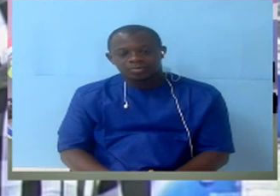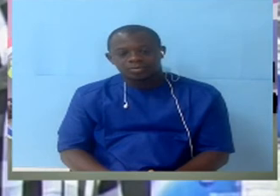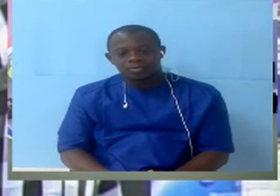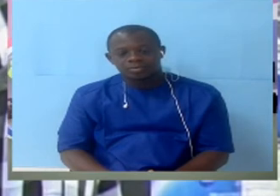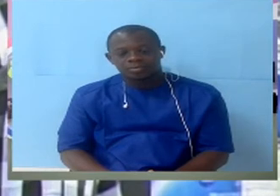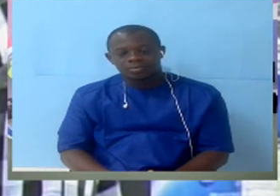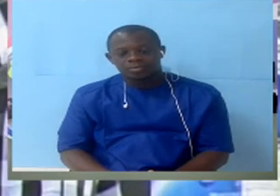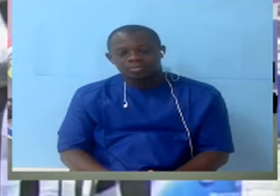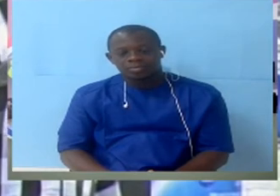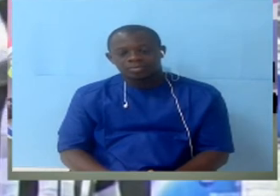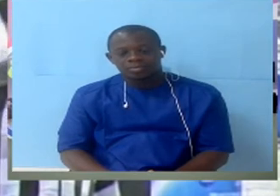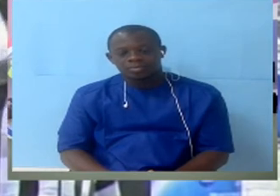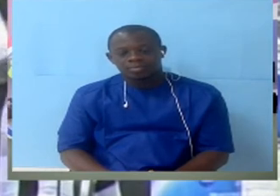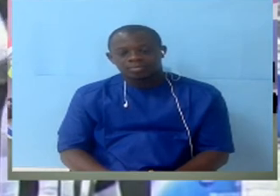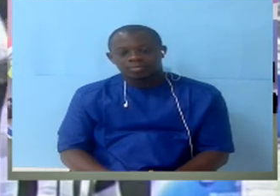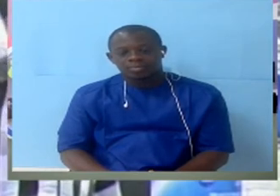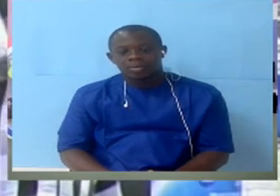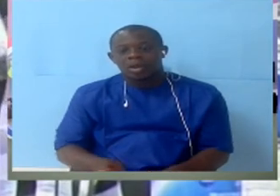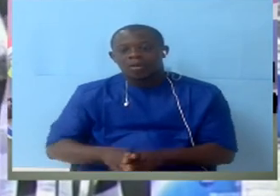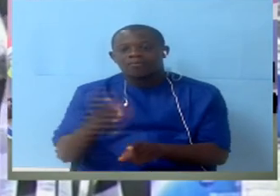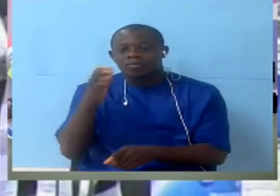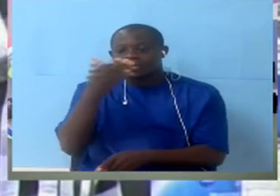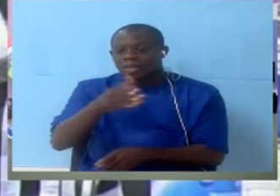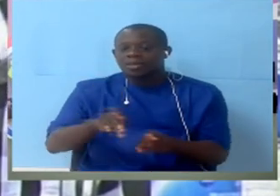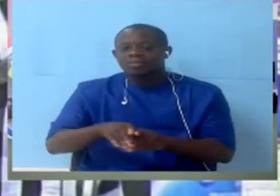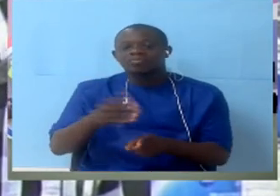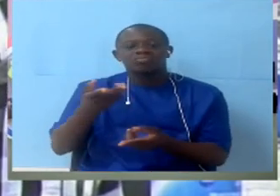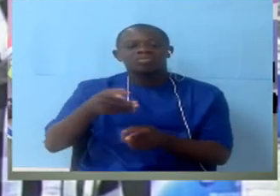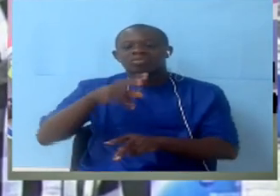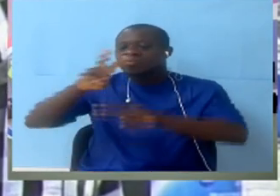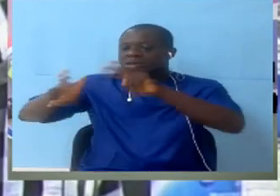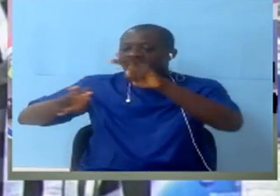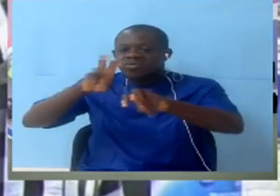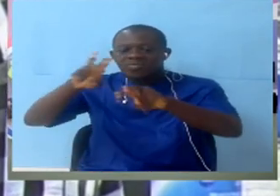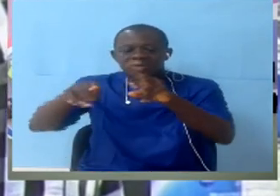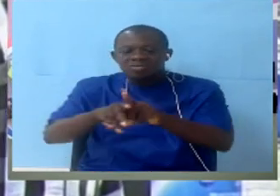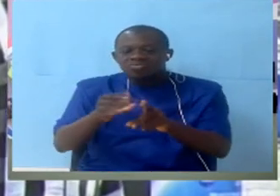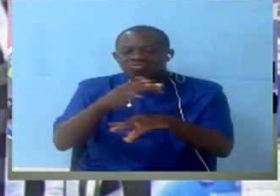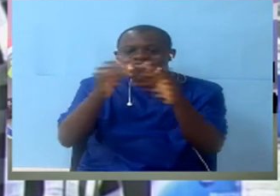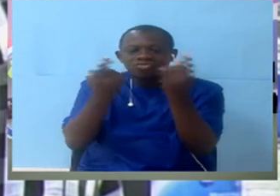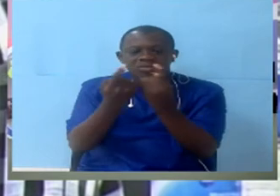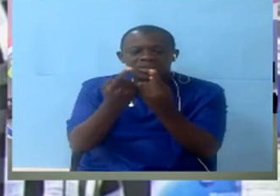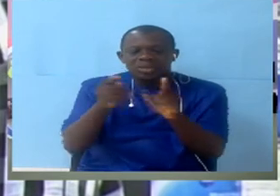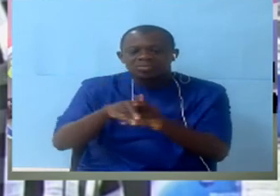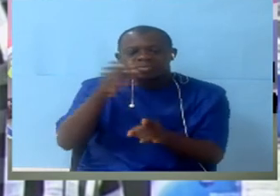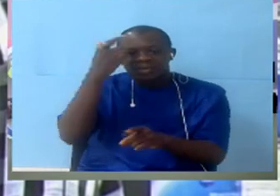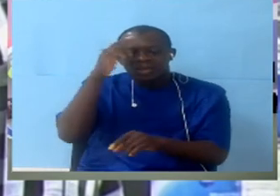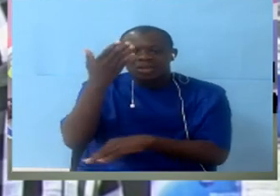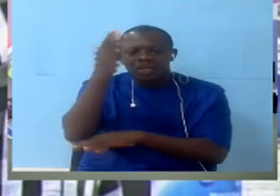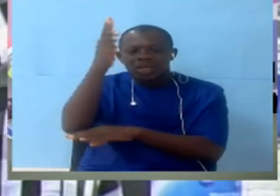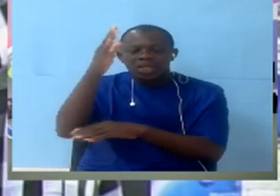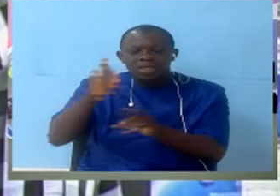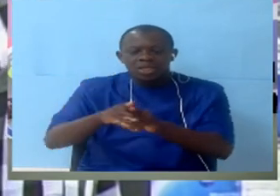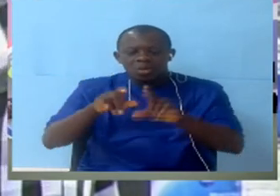I never do come and doko. Then after that, he went and brought a stick.